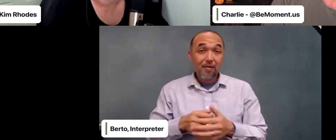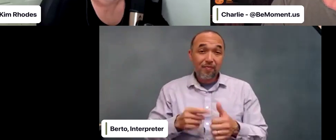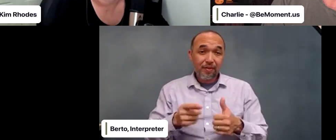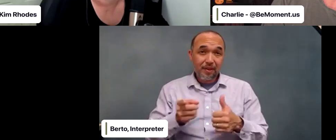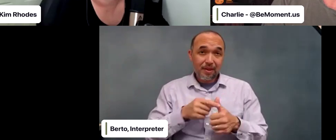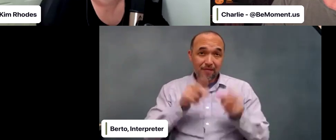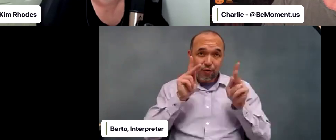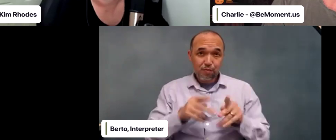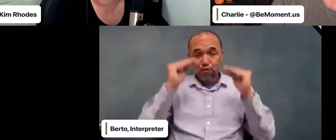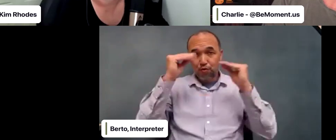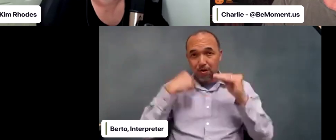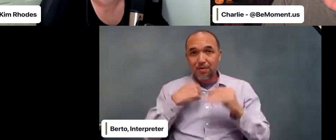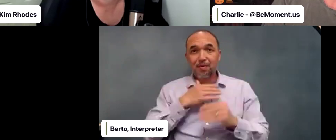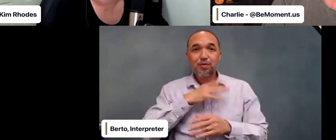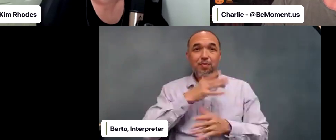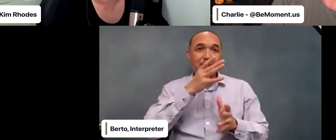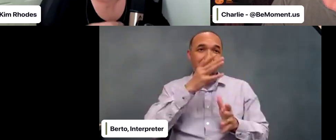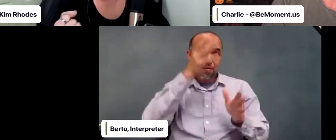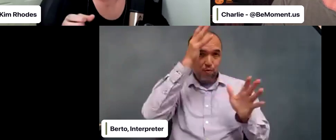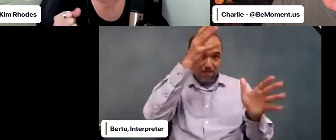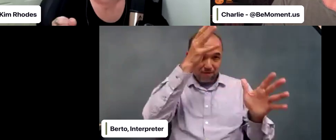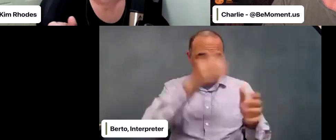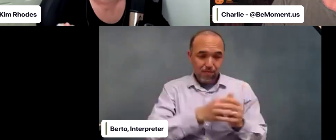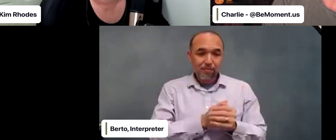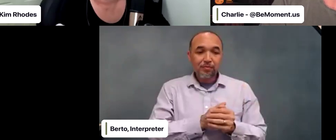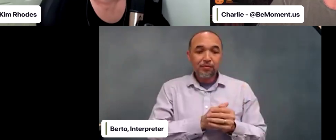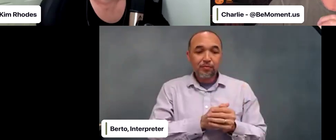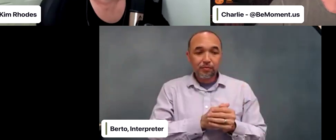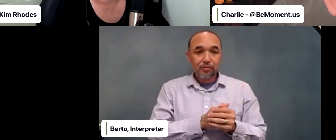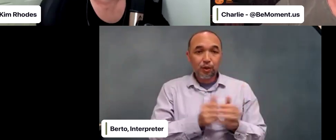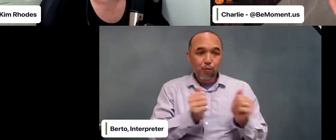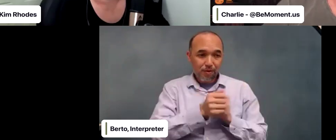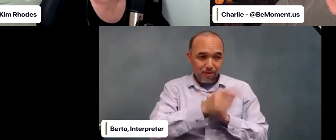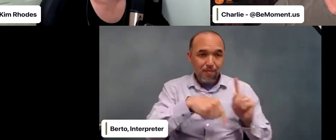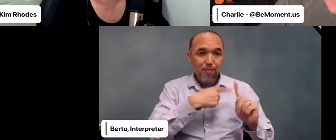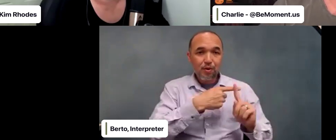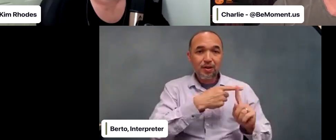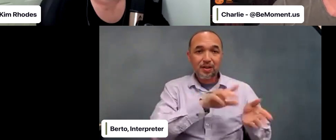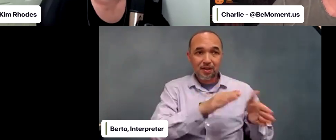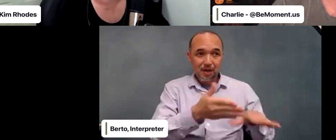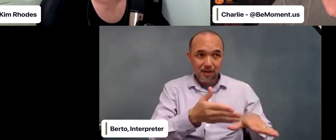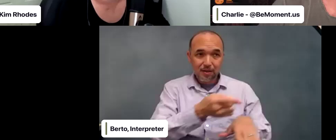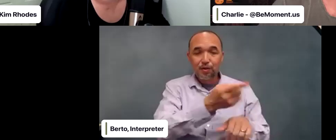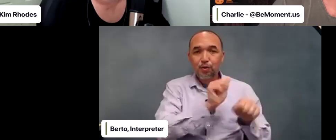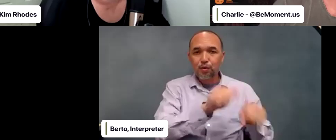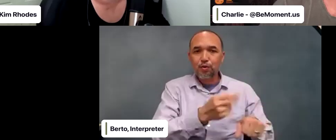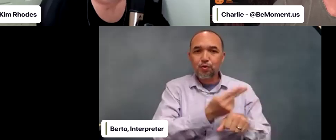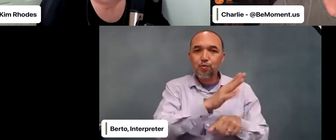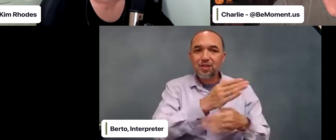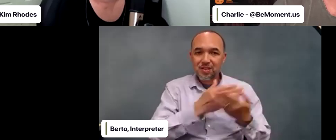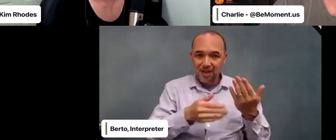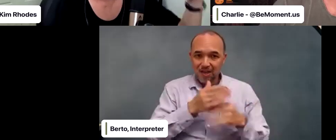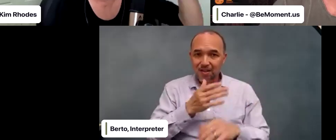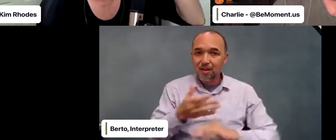my grandfather. I was with my grandfather when he died, and he could use his hand. And he held my hand and he pulled me